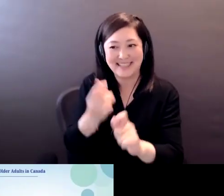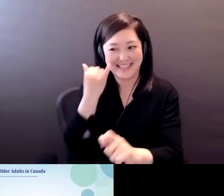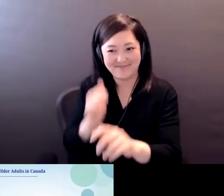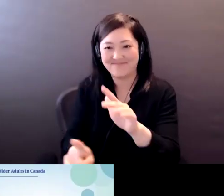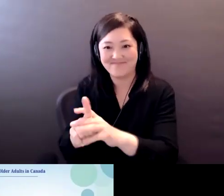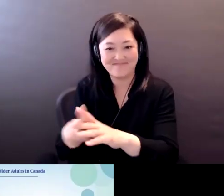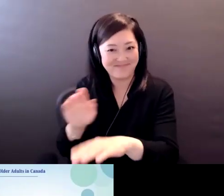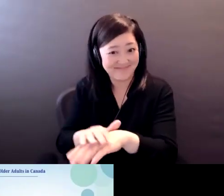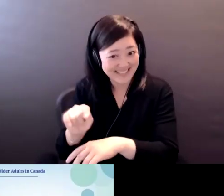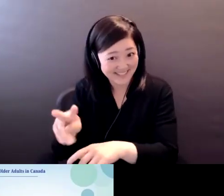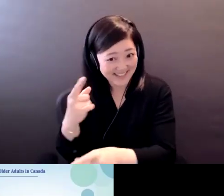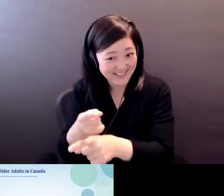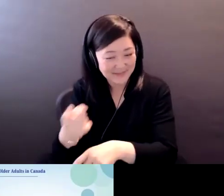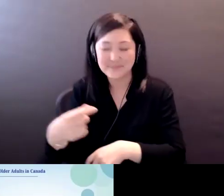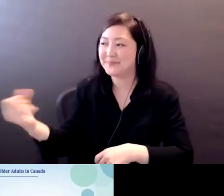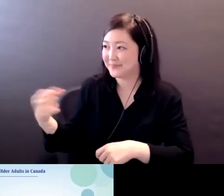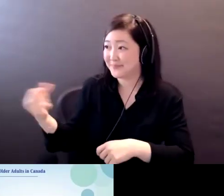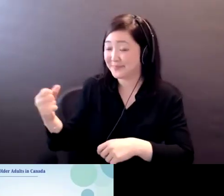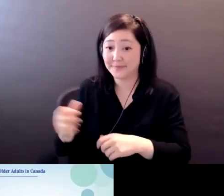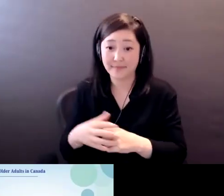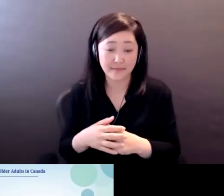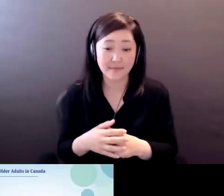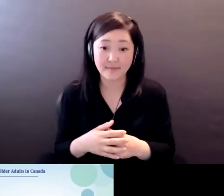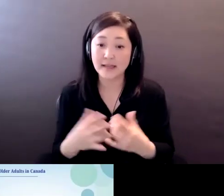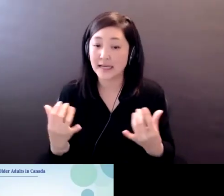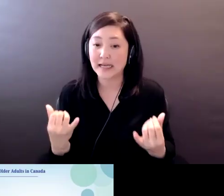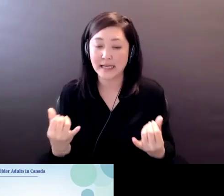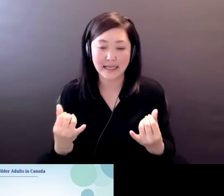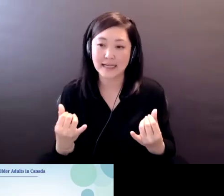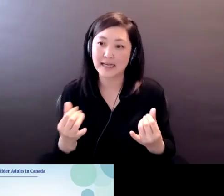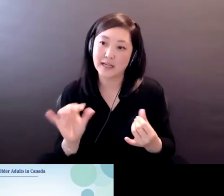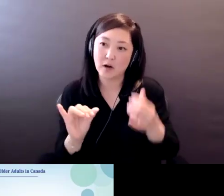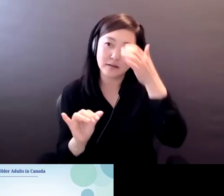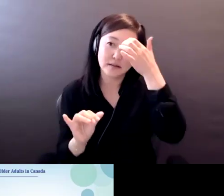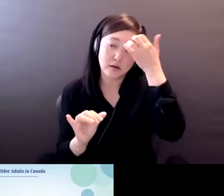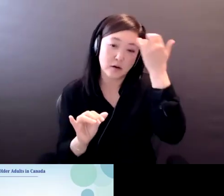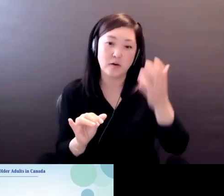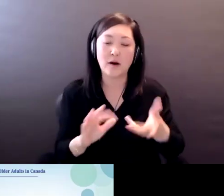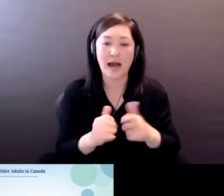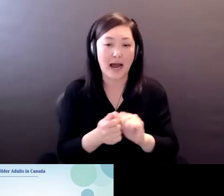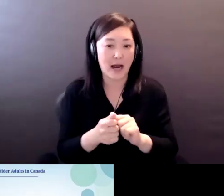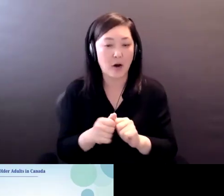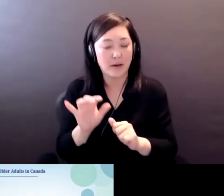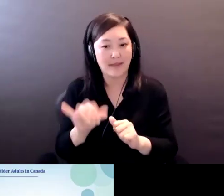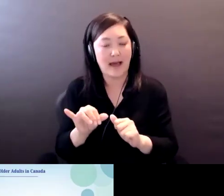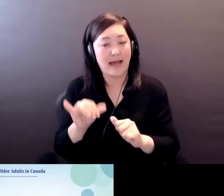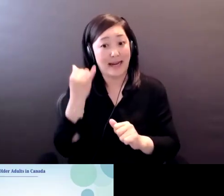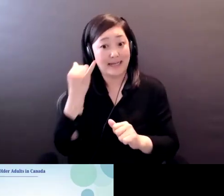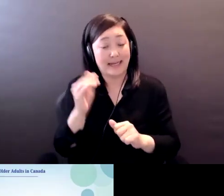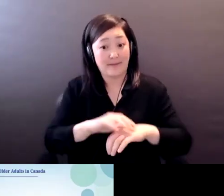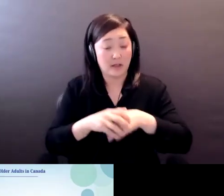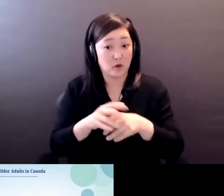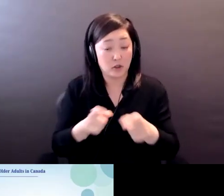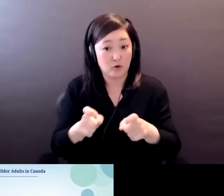Yeah. just sort of the nature of these dynamics, including covert dynamics. Wonderful. Thank you so much, Margaret, for taking